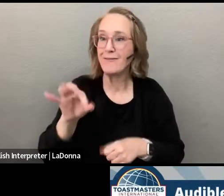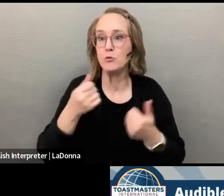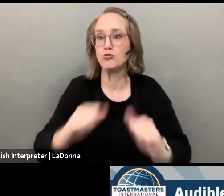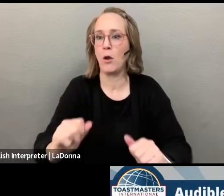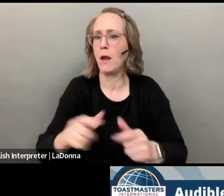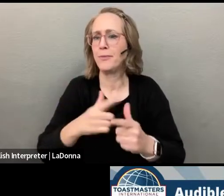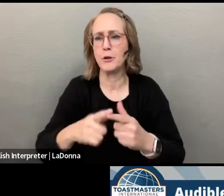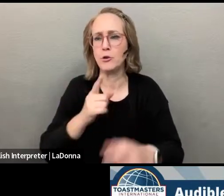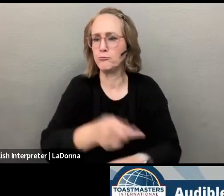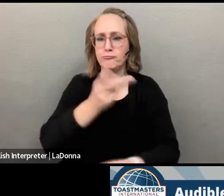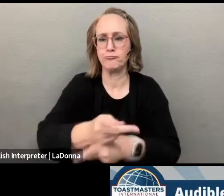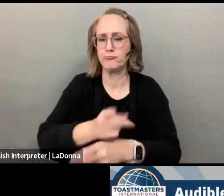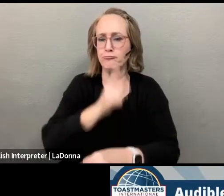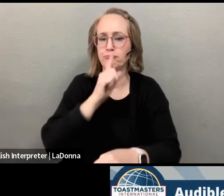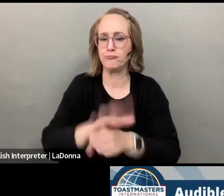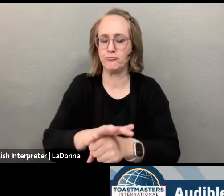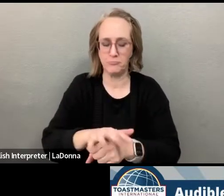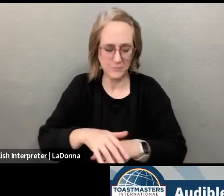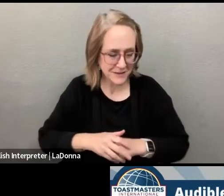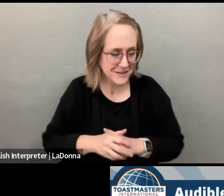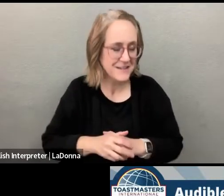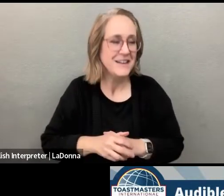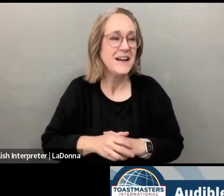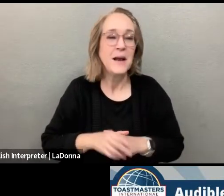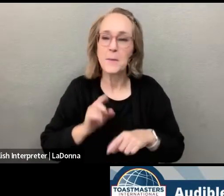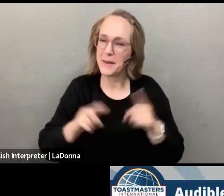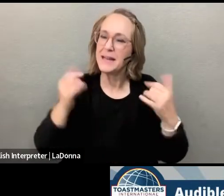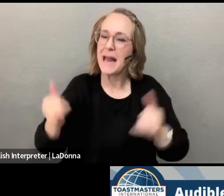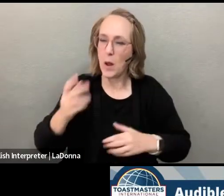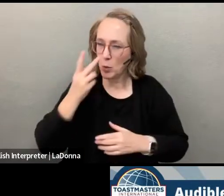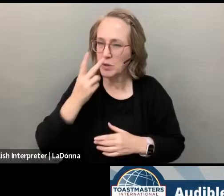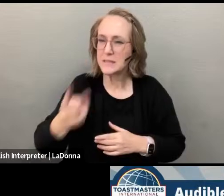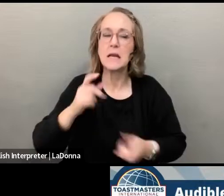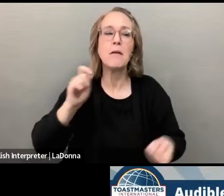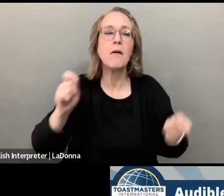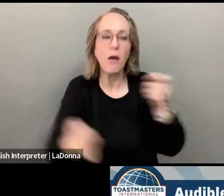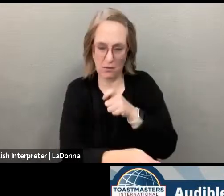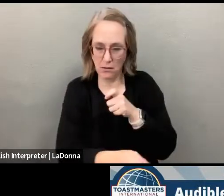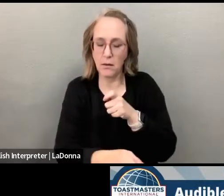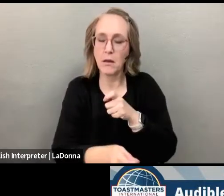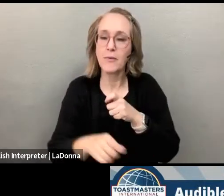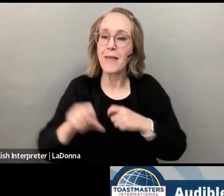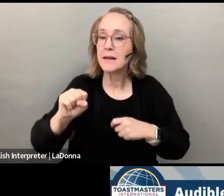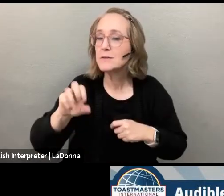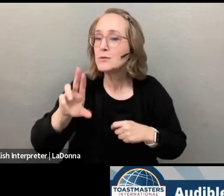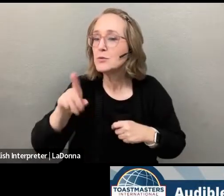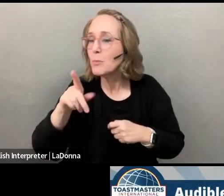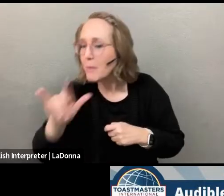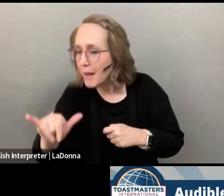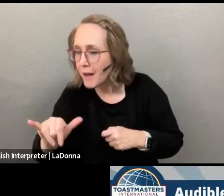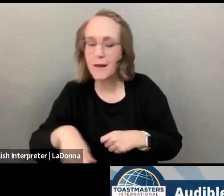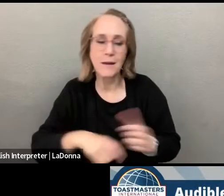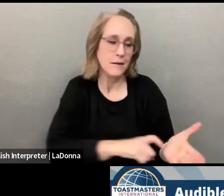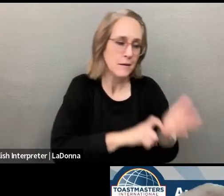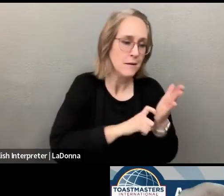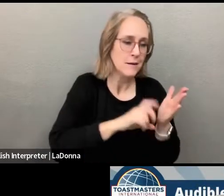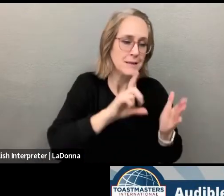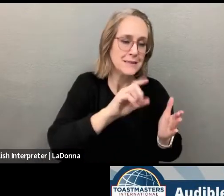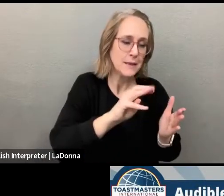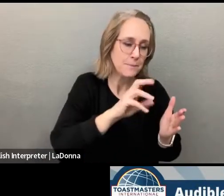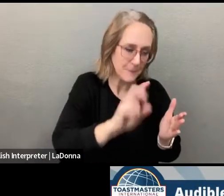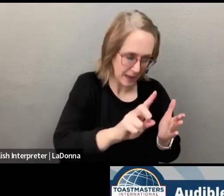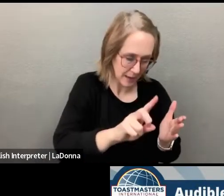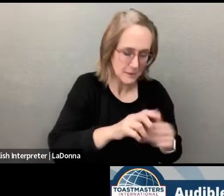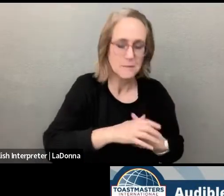a renormalization of the supply versus demand. That being said, we are seeing some big